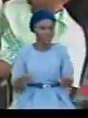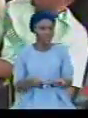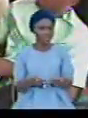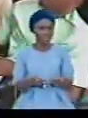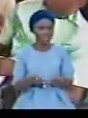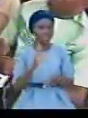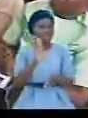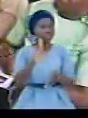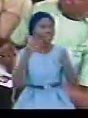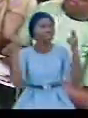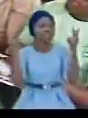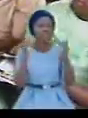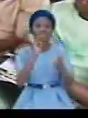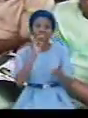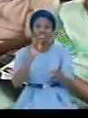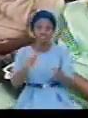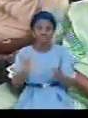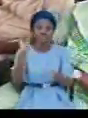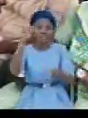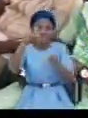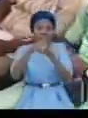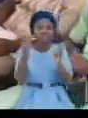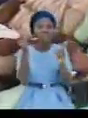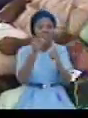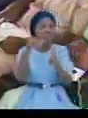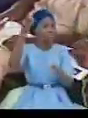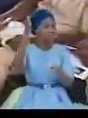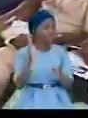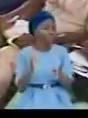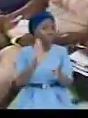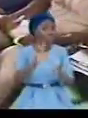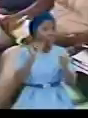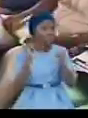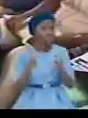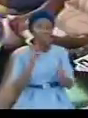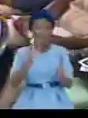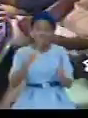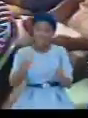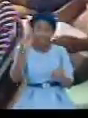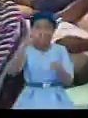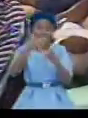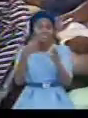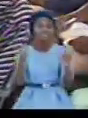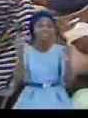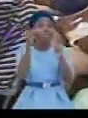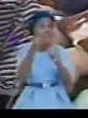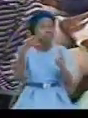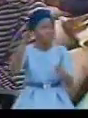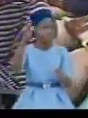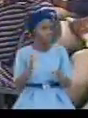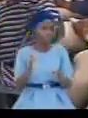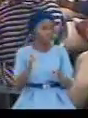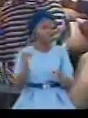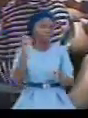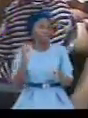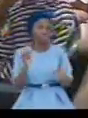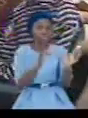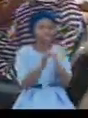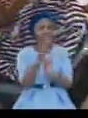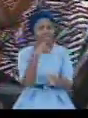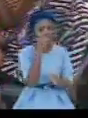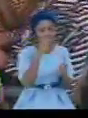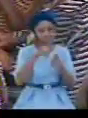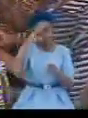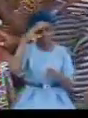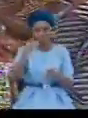of God. Your power is in the word of God. Verse 7, Jesus said unto him, it is